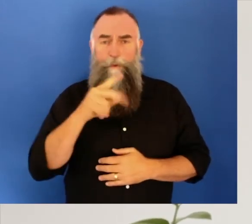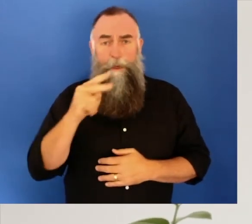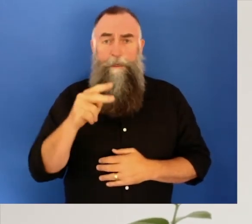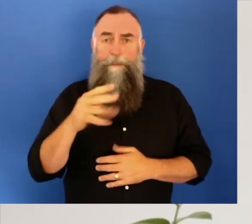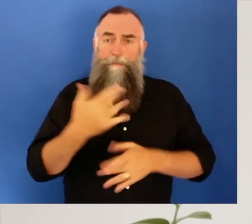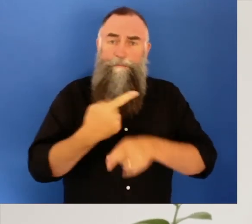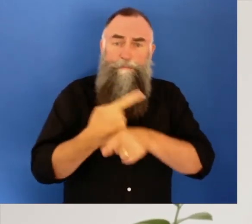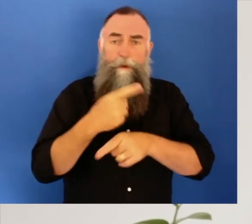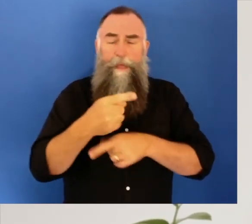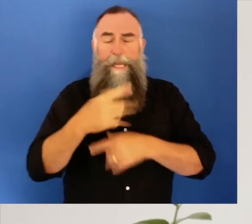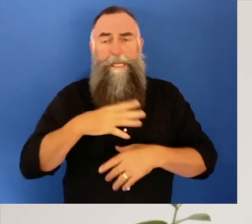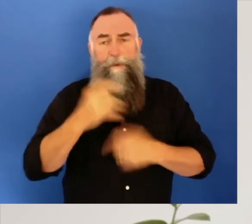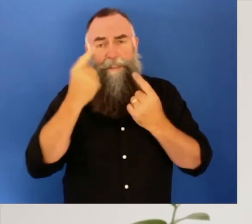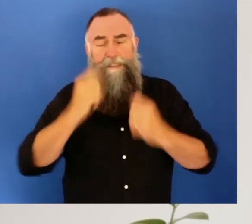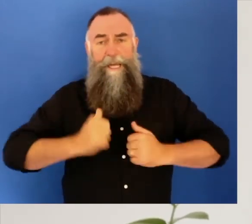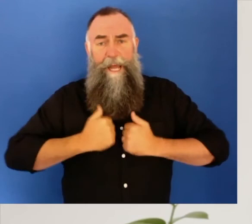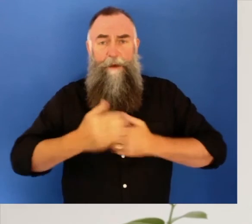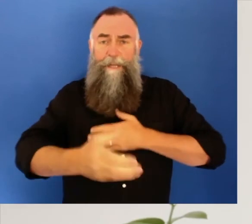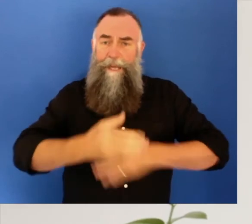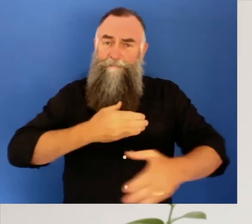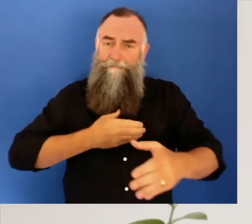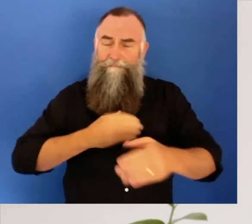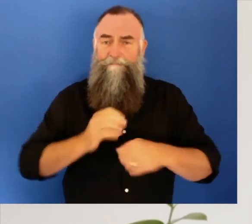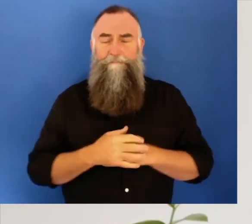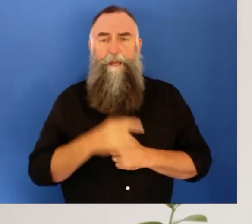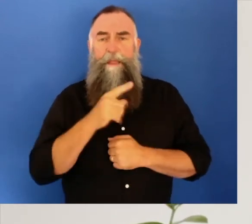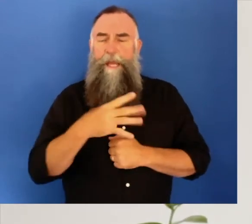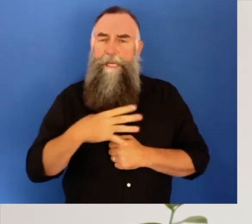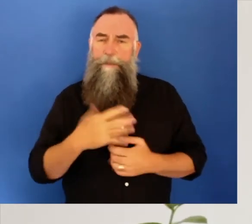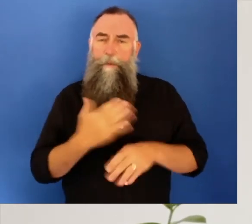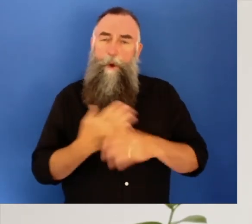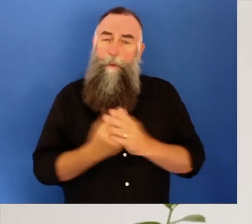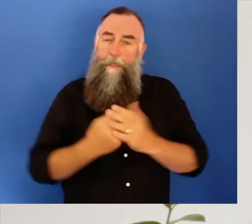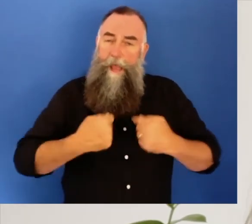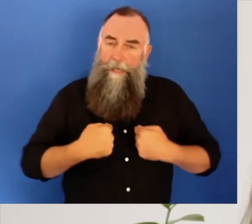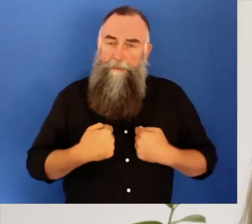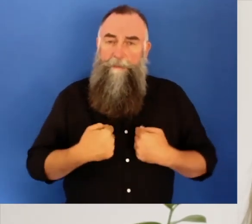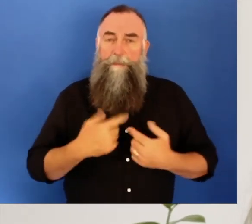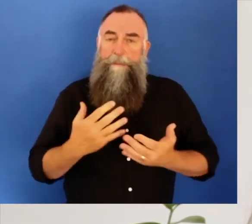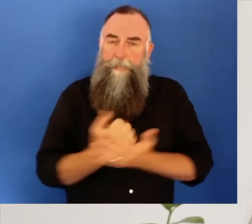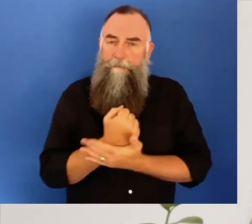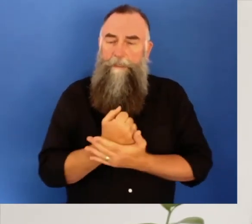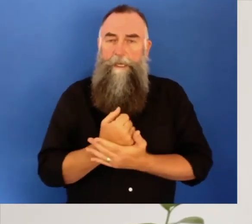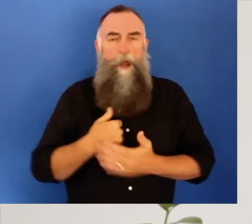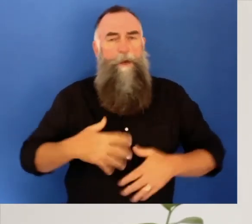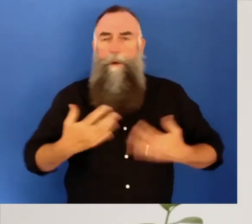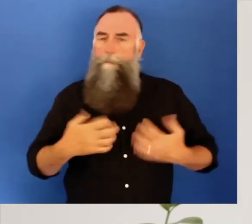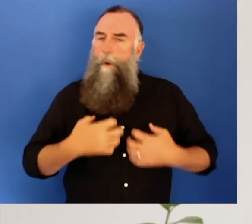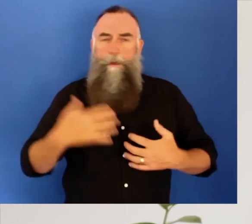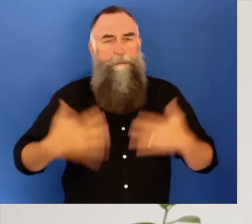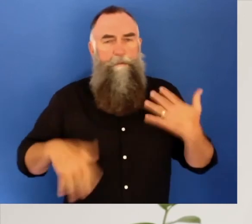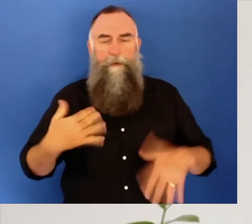listen to us with empathy and work with us to create safety rather than cause more harm.